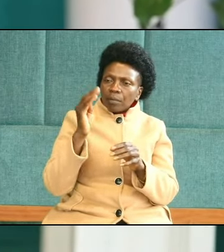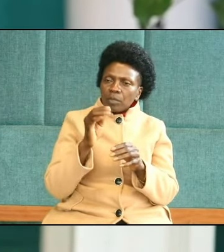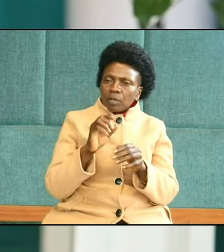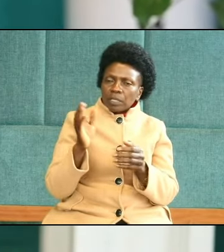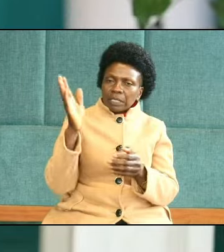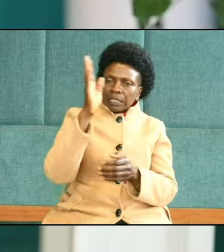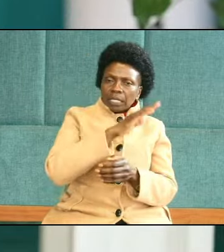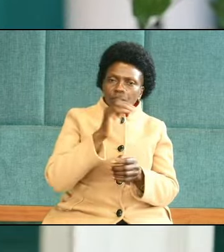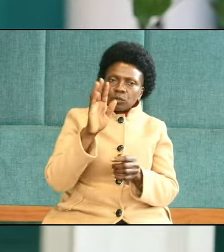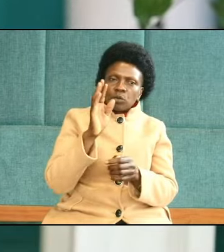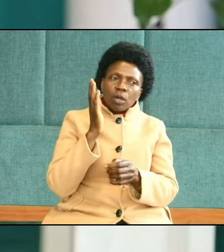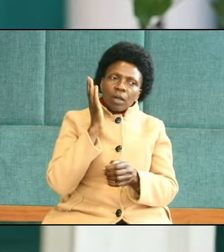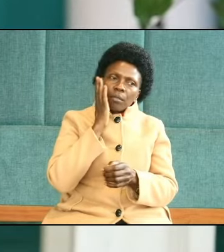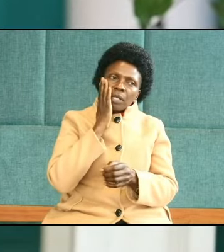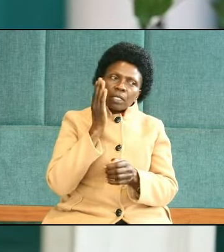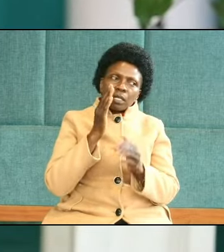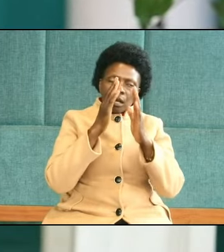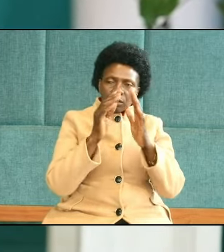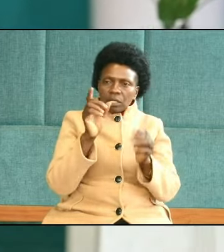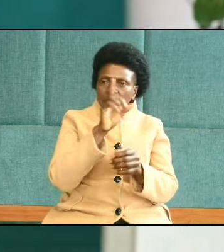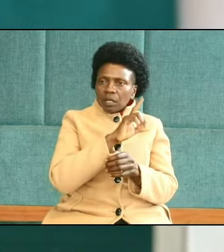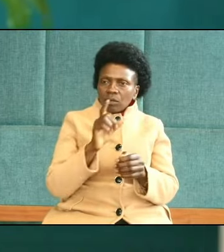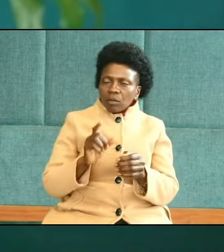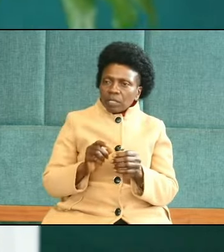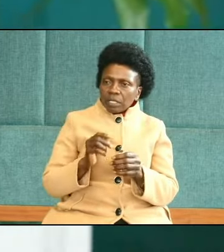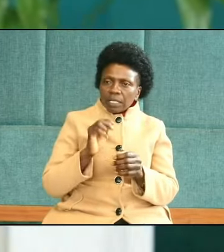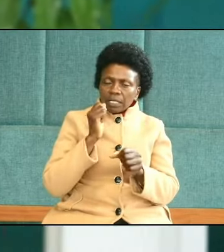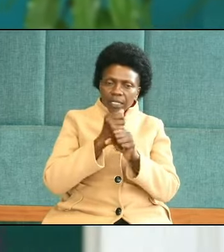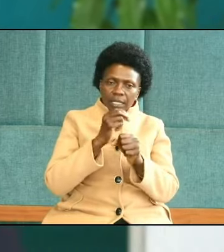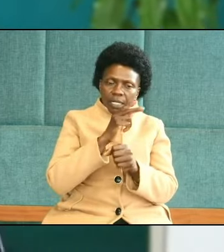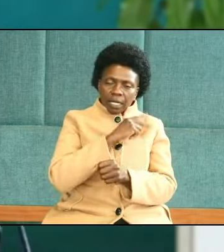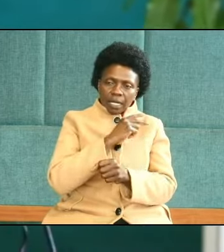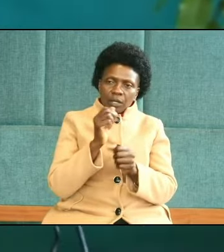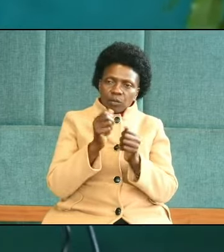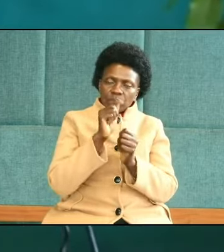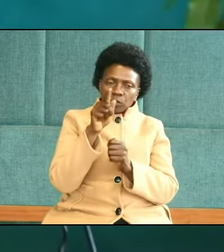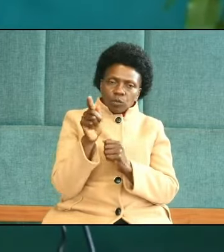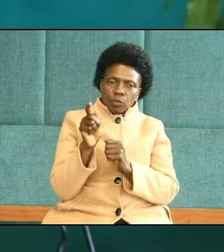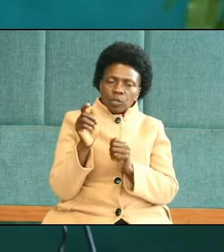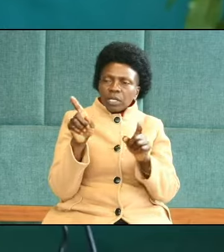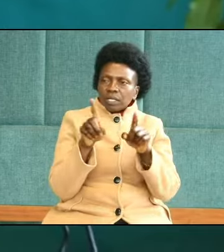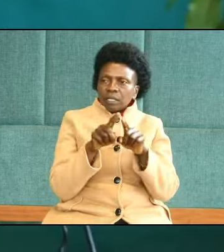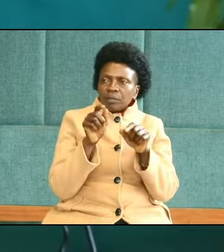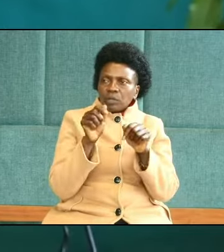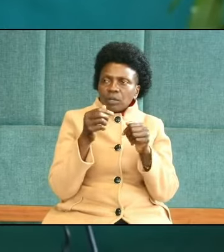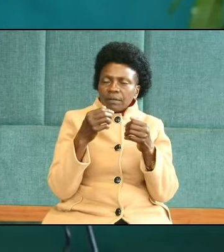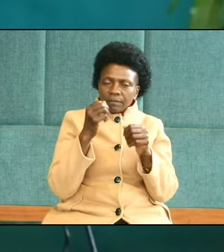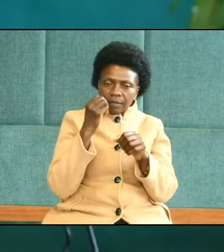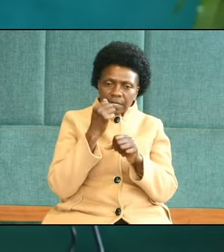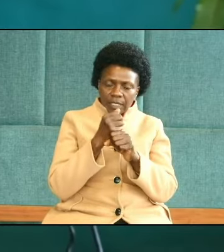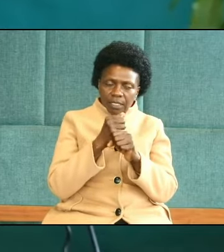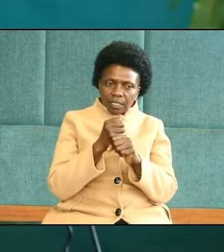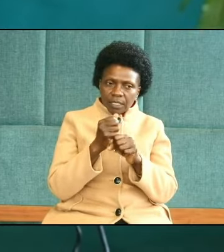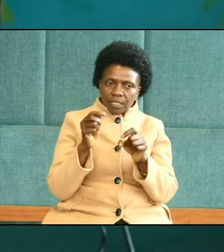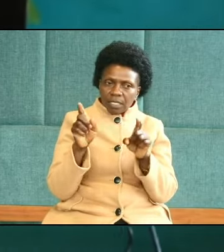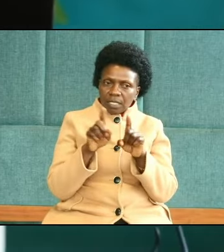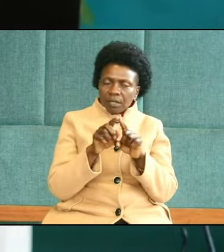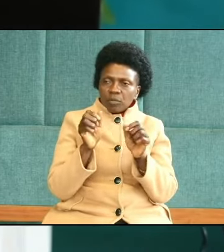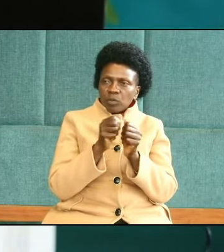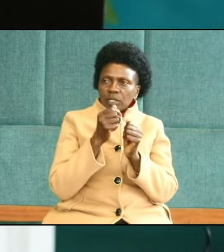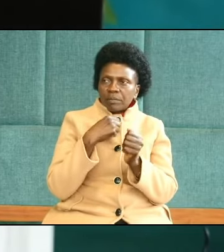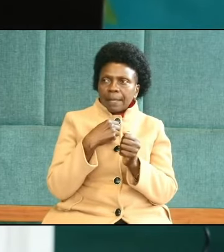her mother's house. The Lord deal kindly with you, as you have dealt with the dead and with